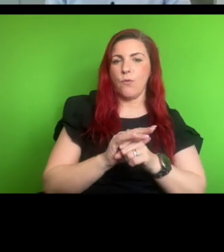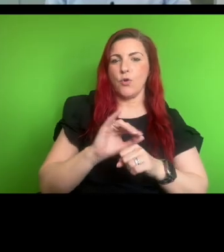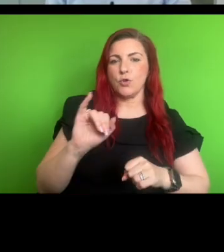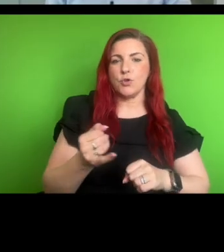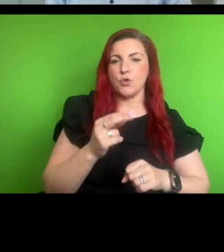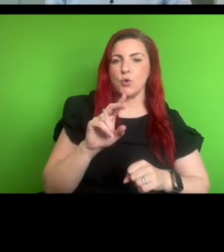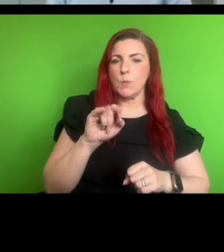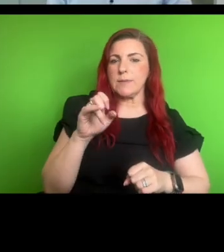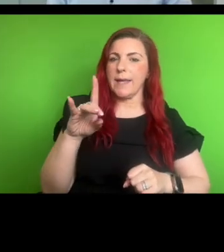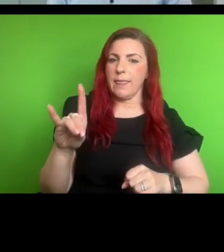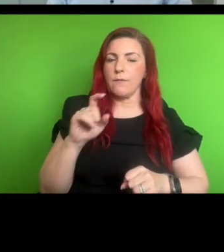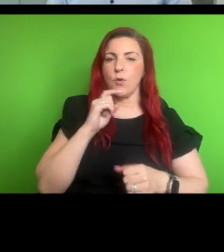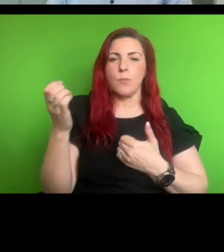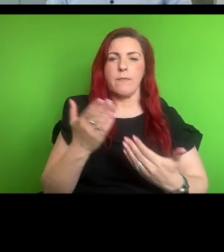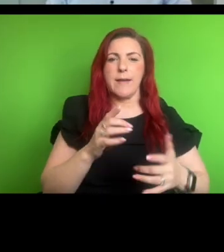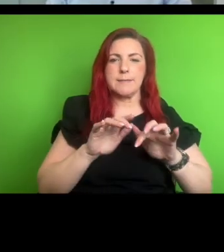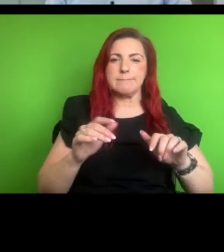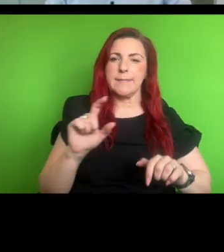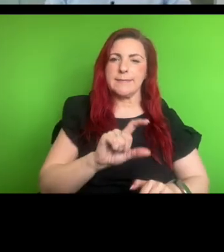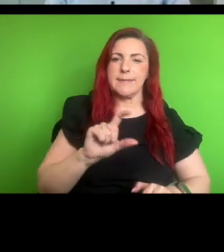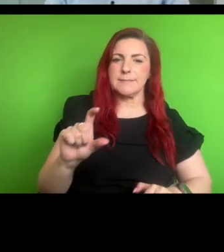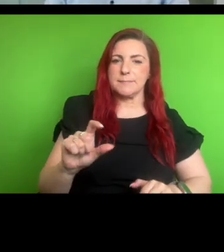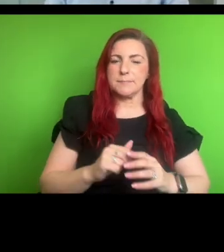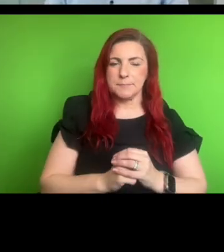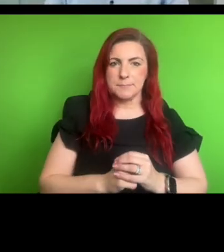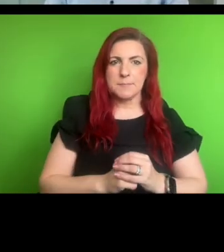captioning for us. In the background, I'd like to thank